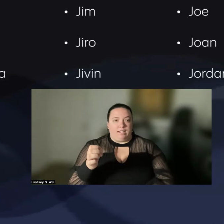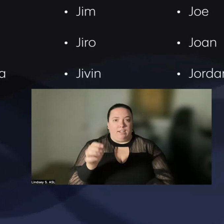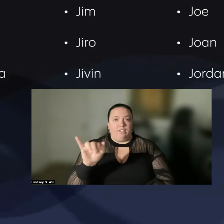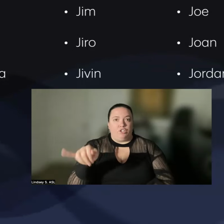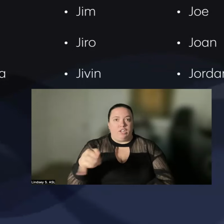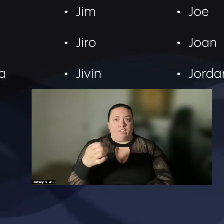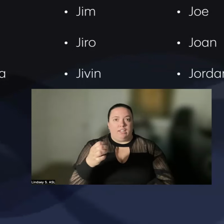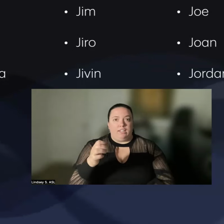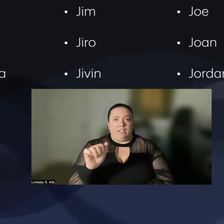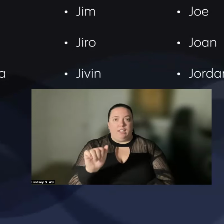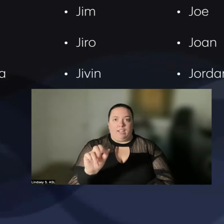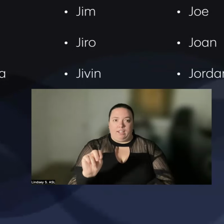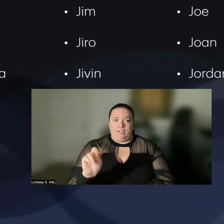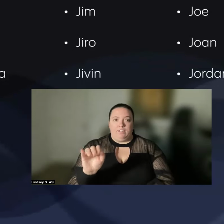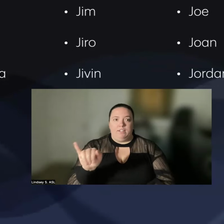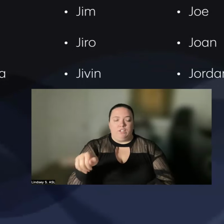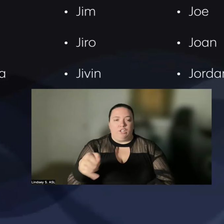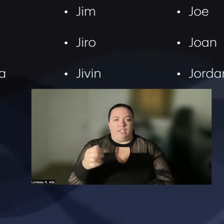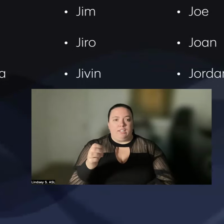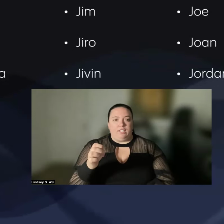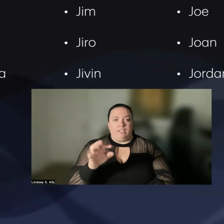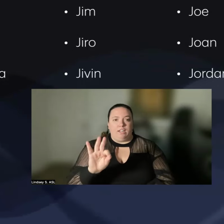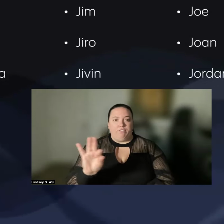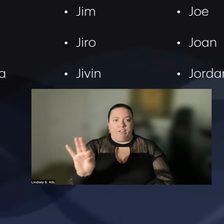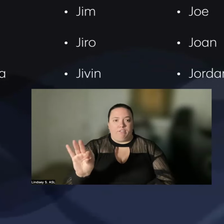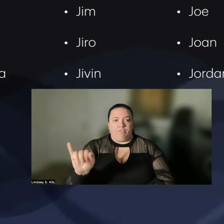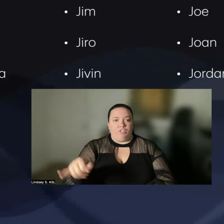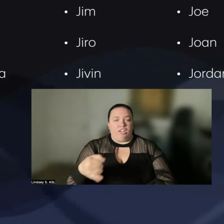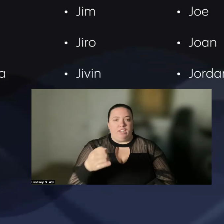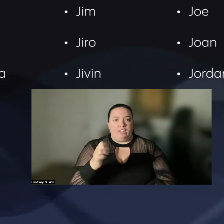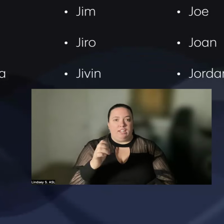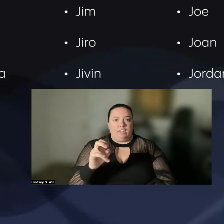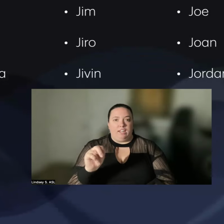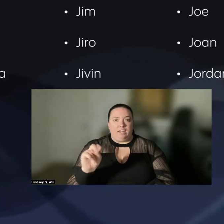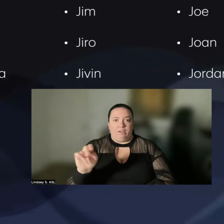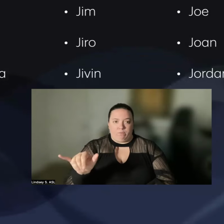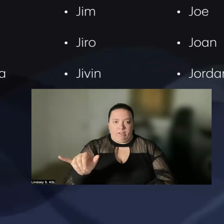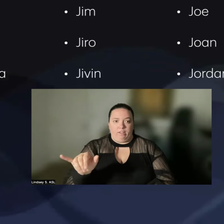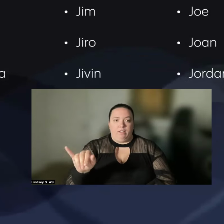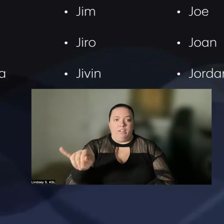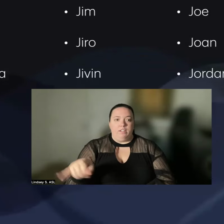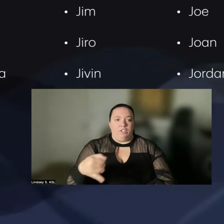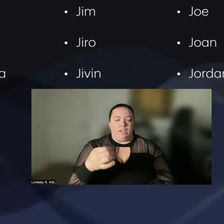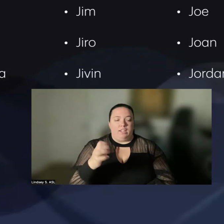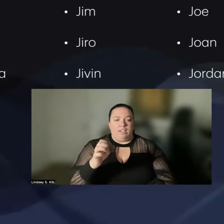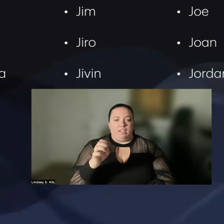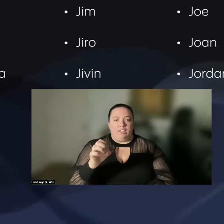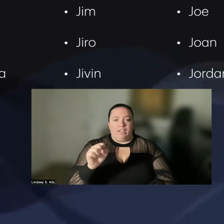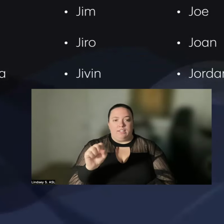again to the side, JEAN, JEFF, JENNY,